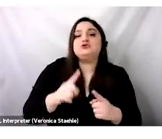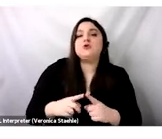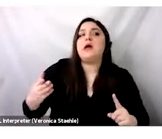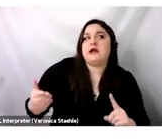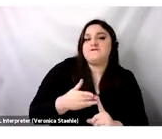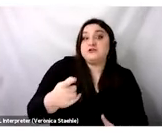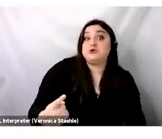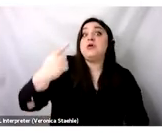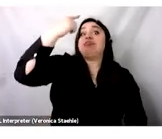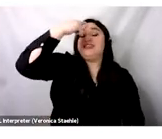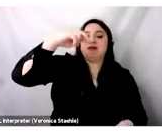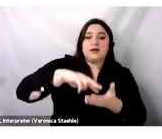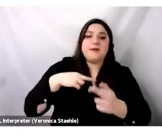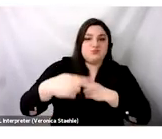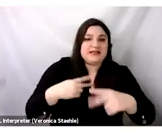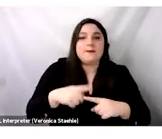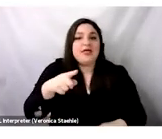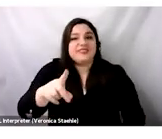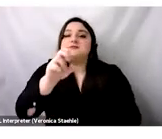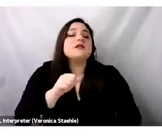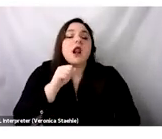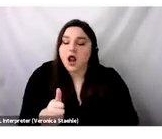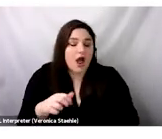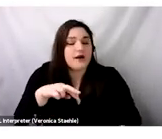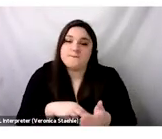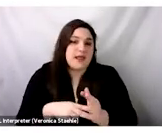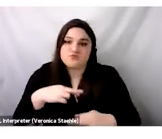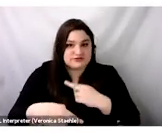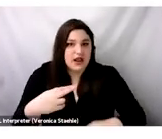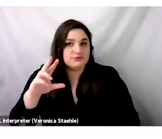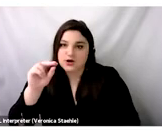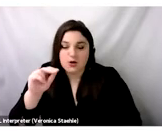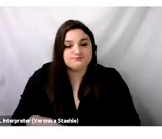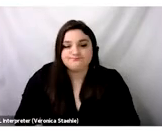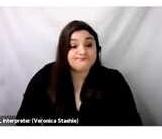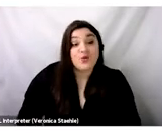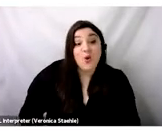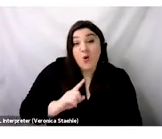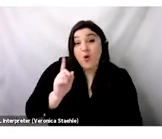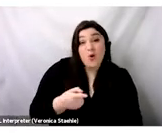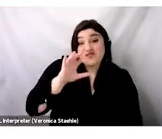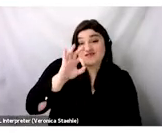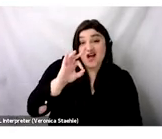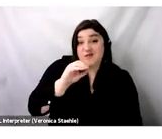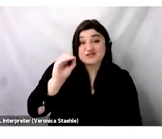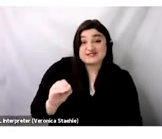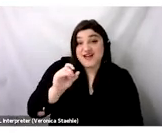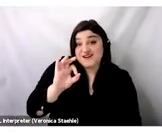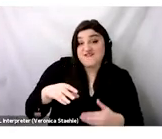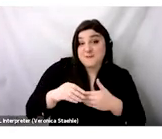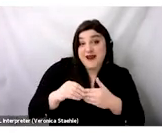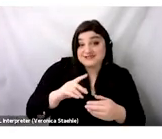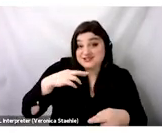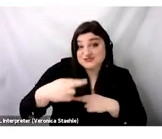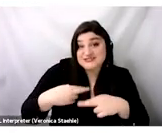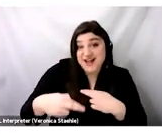people in their heads associate it. So only 9% of plastic gets recycled, unfortunately. And it's also